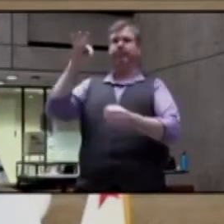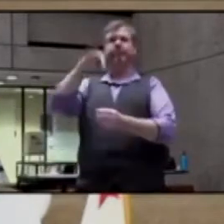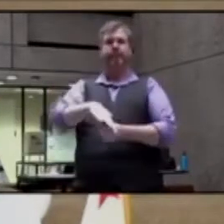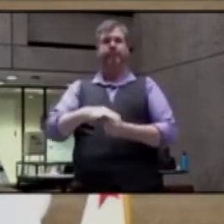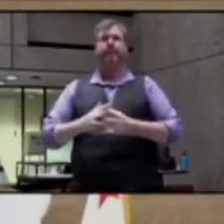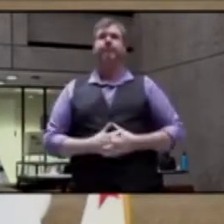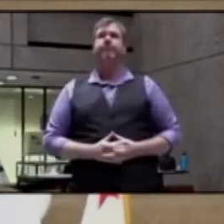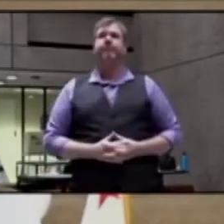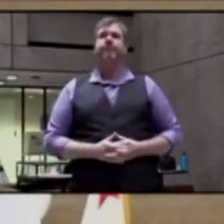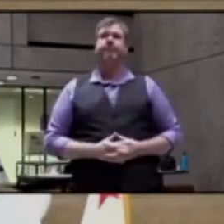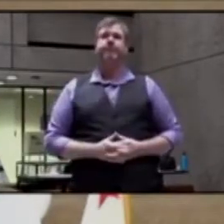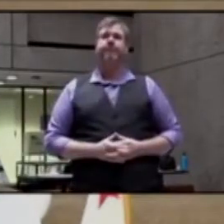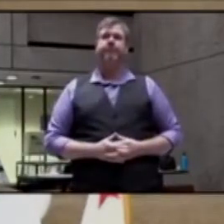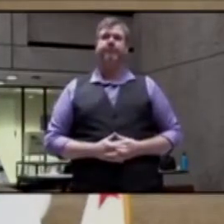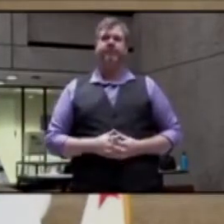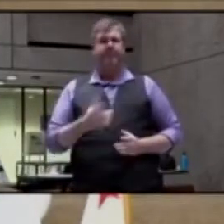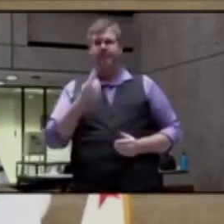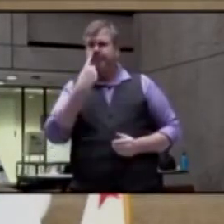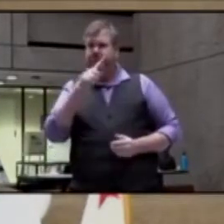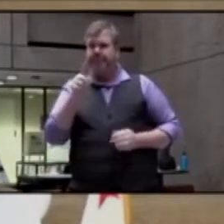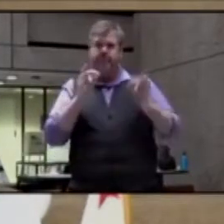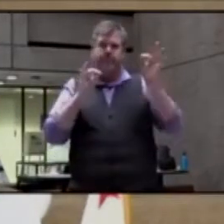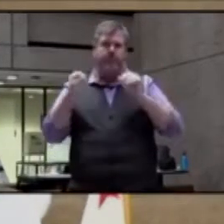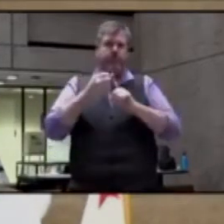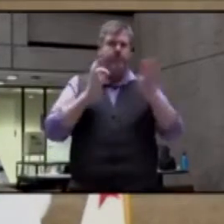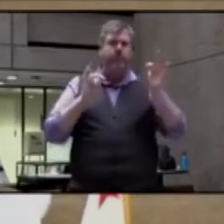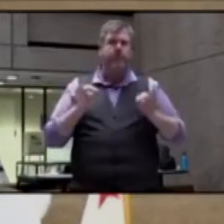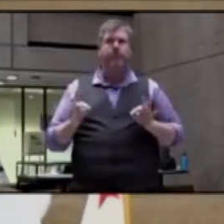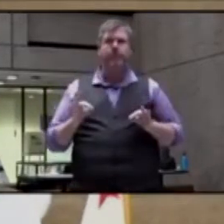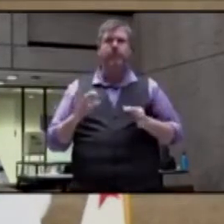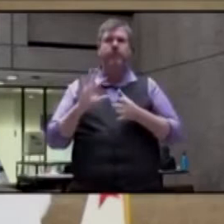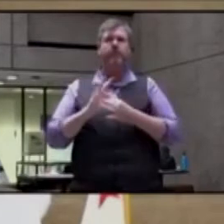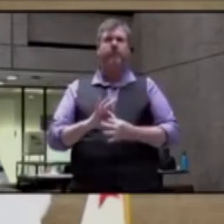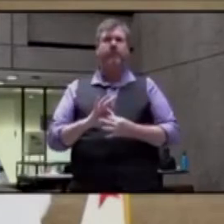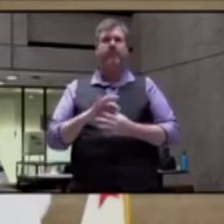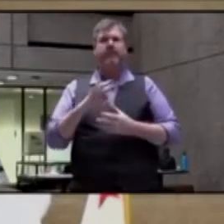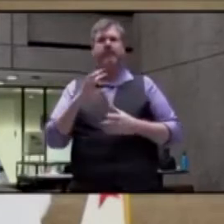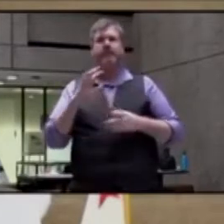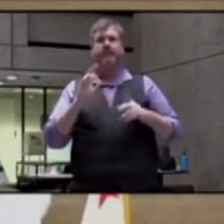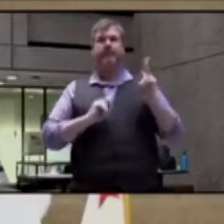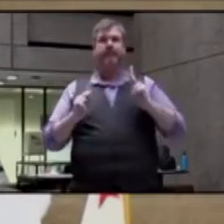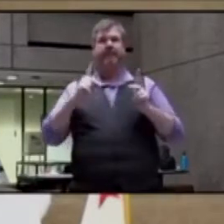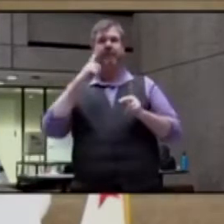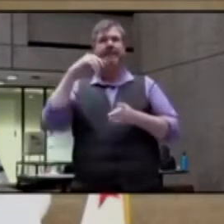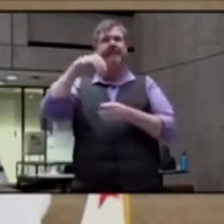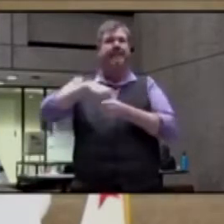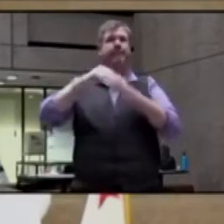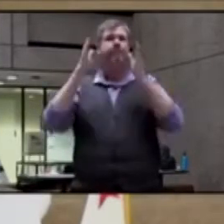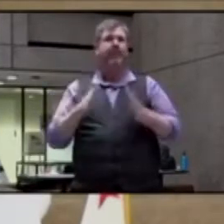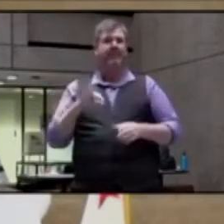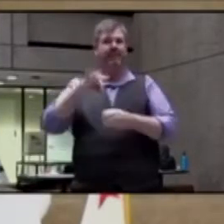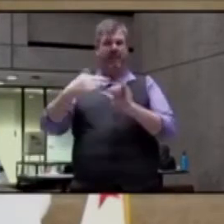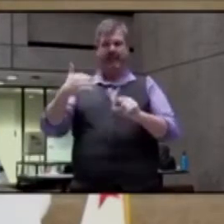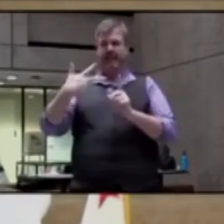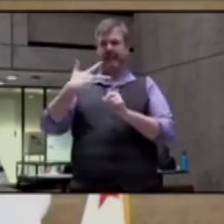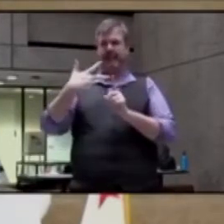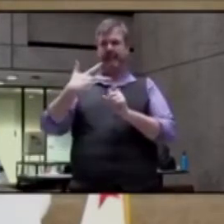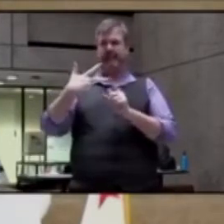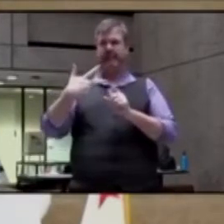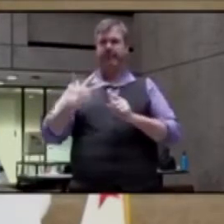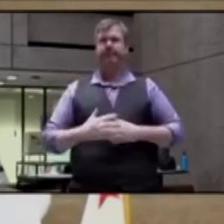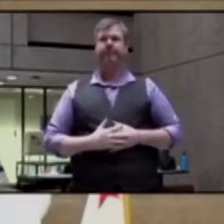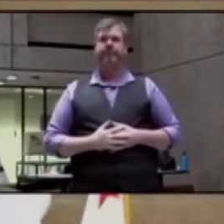tell people about the options for in-person voting? Thank you. Yes, we have, as I said, the Registrar of Voters